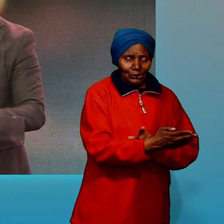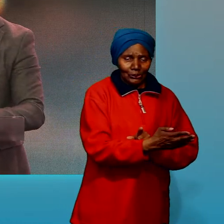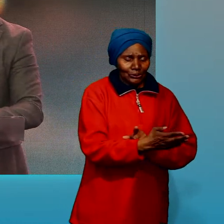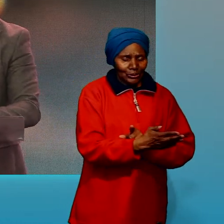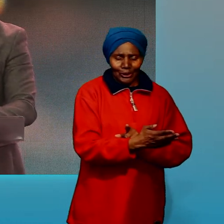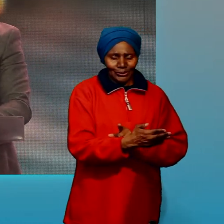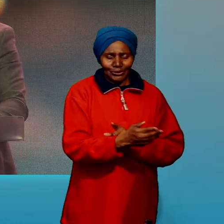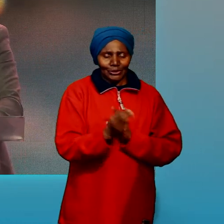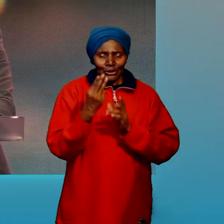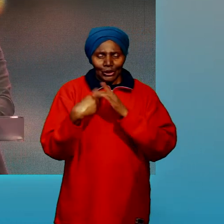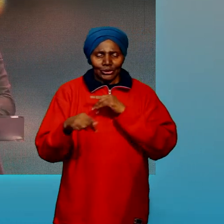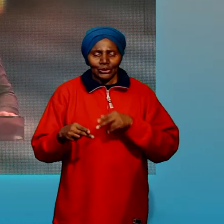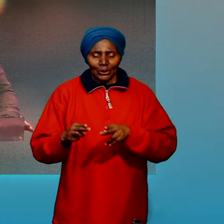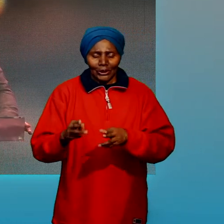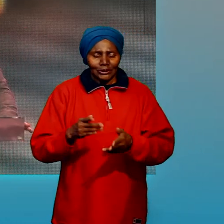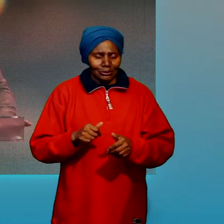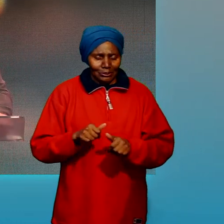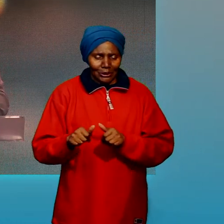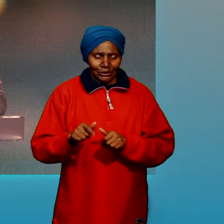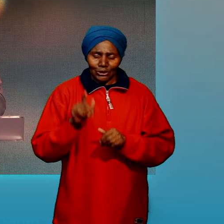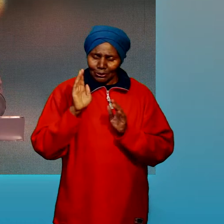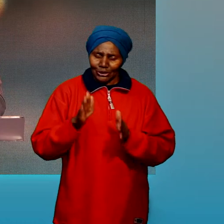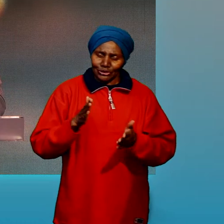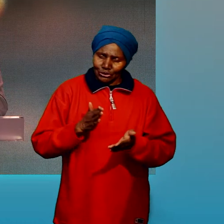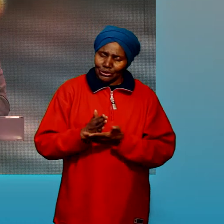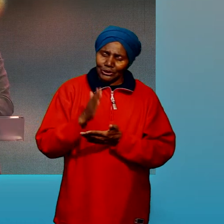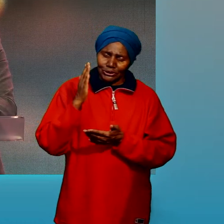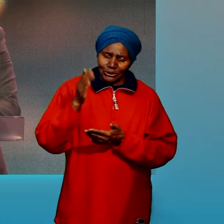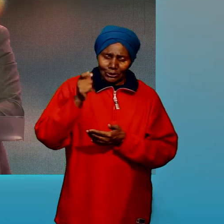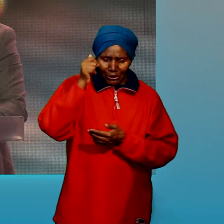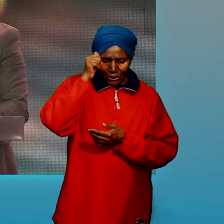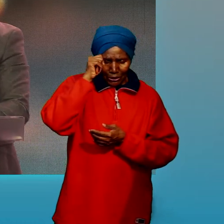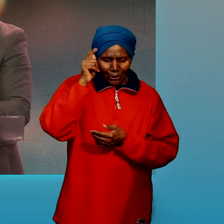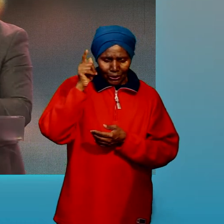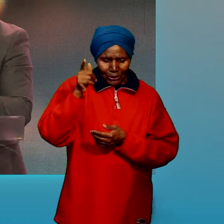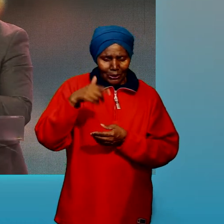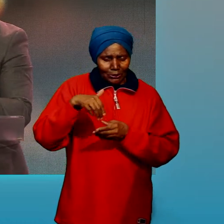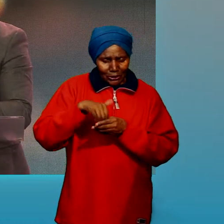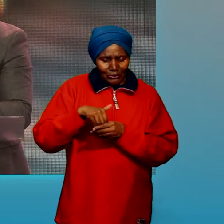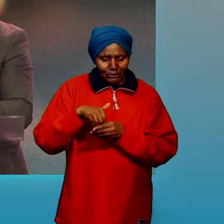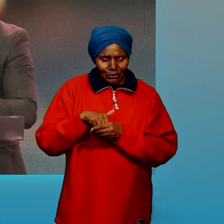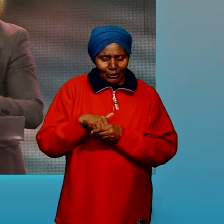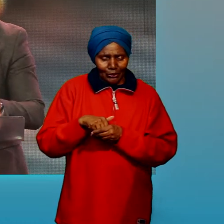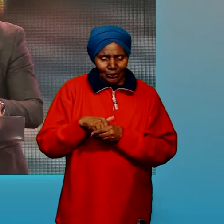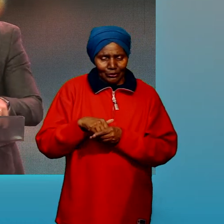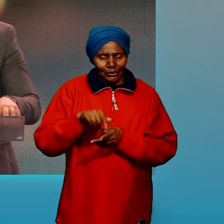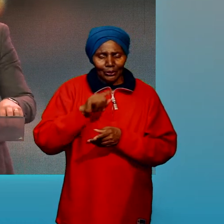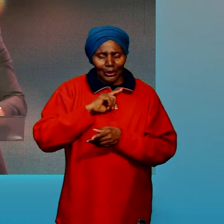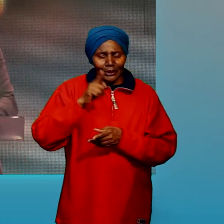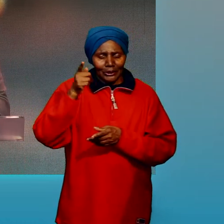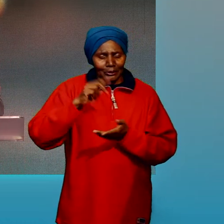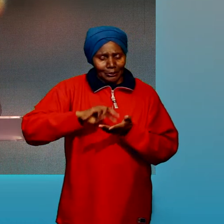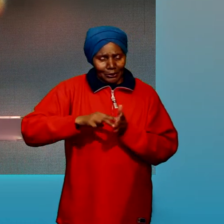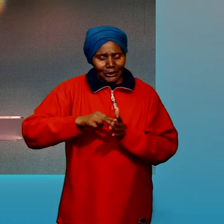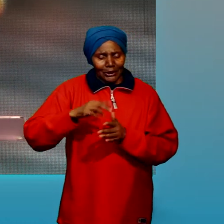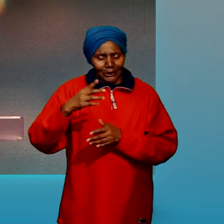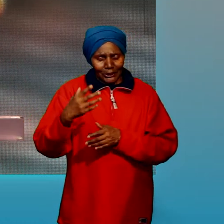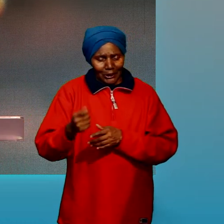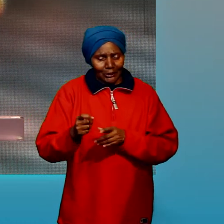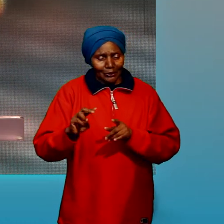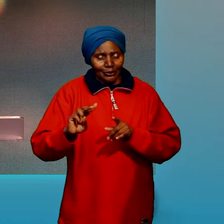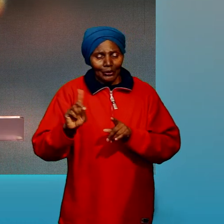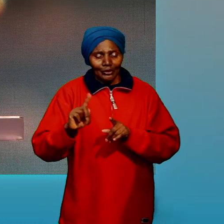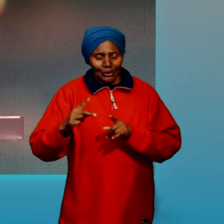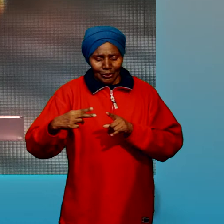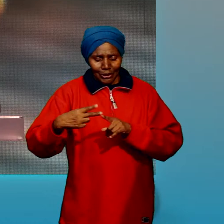got to live a life of obedience to him, trusting in him, knowing in him, and take heart. There is a purpose to the pruning. He loves